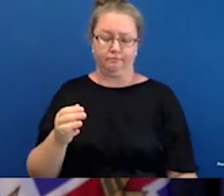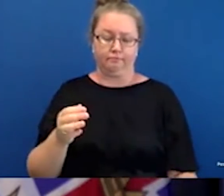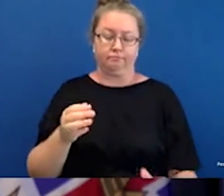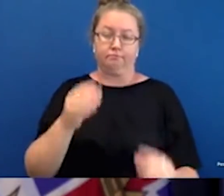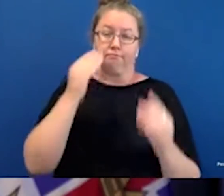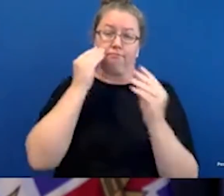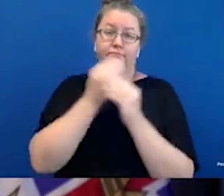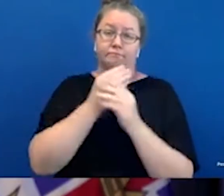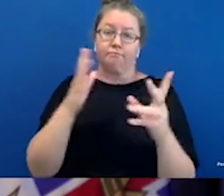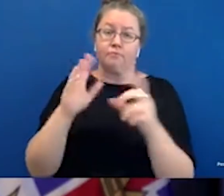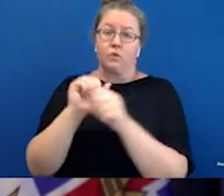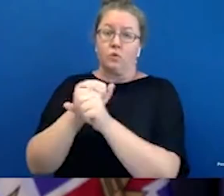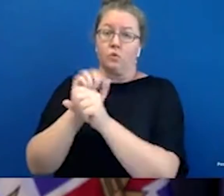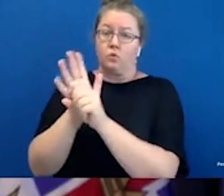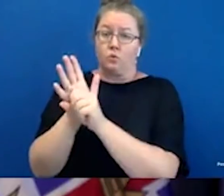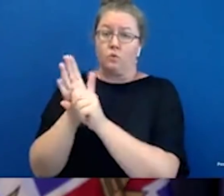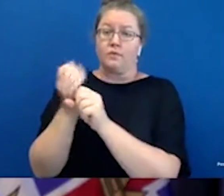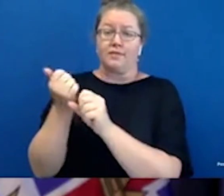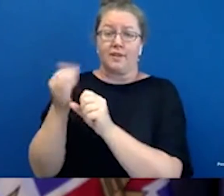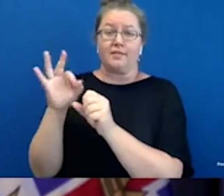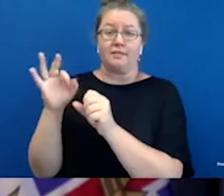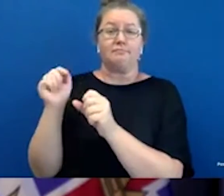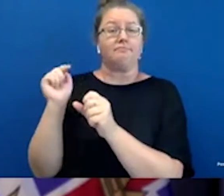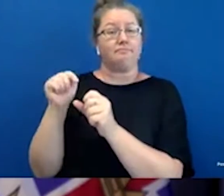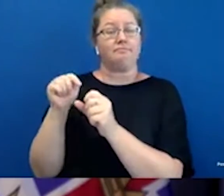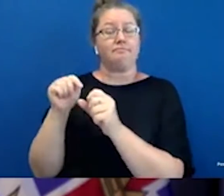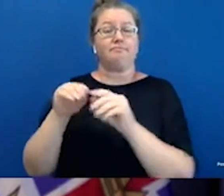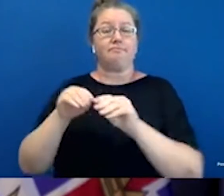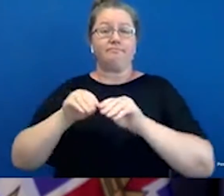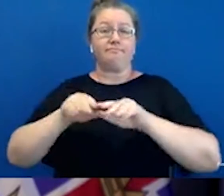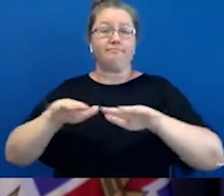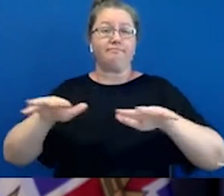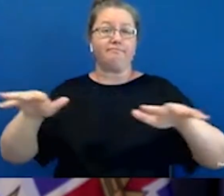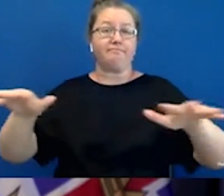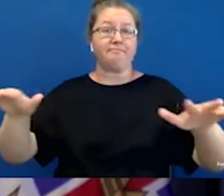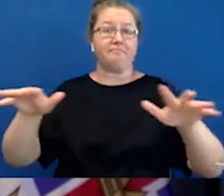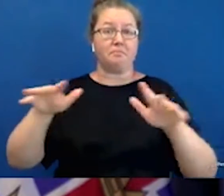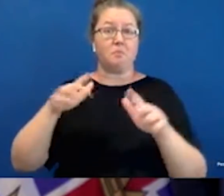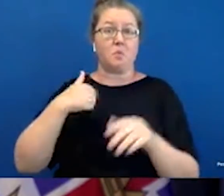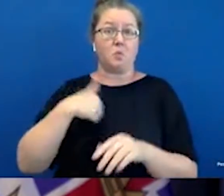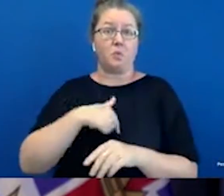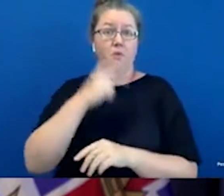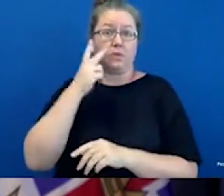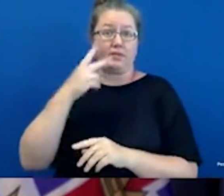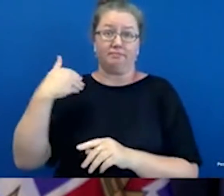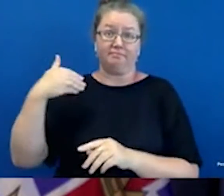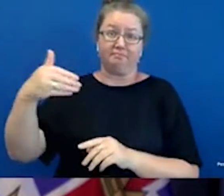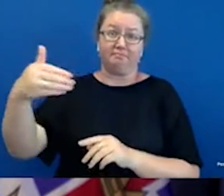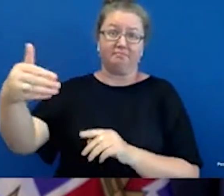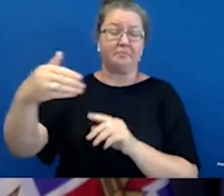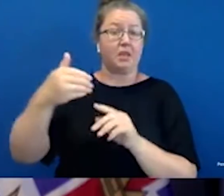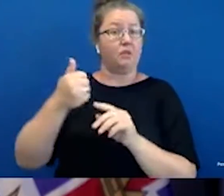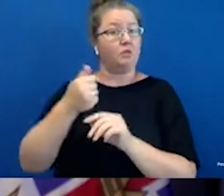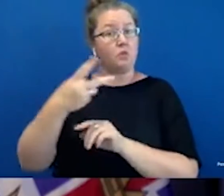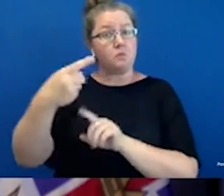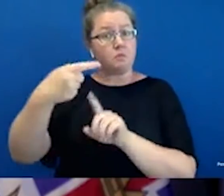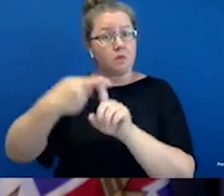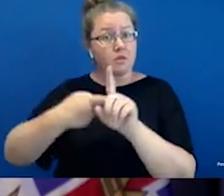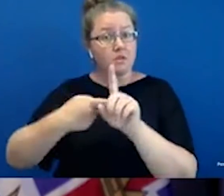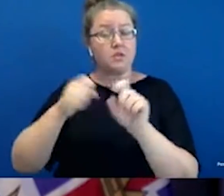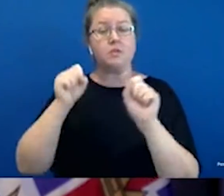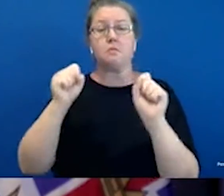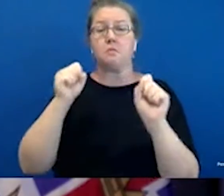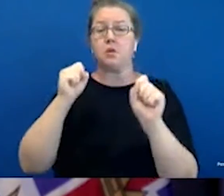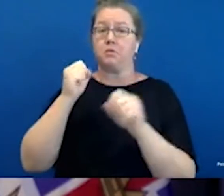Living with COVID-19 in our communities is the challenge that we are going to face for the next months, maybe